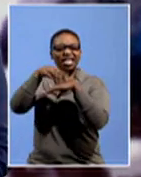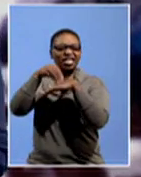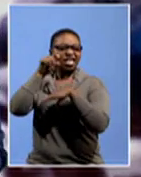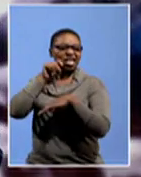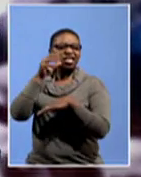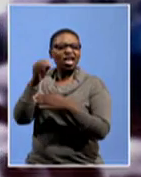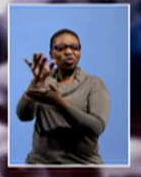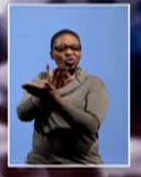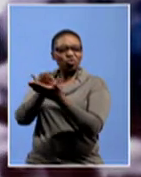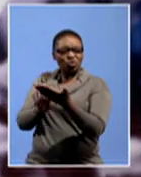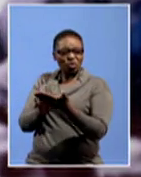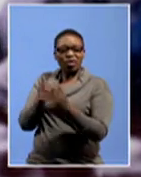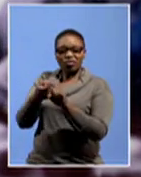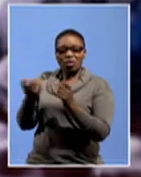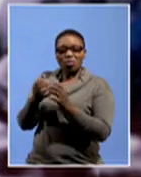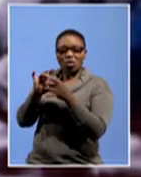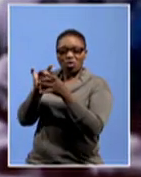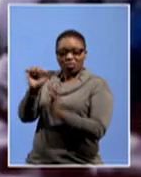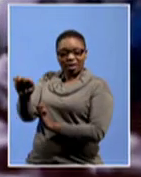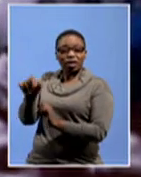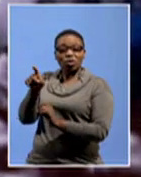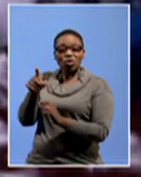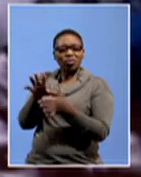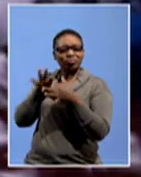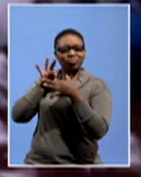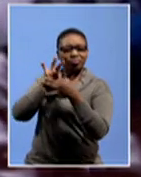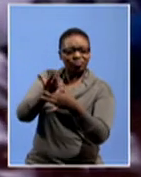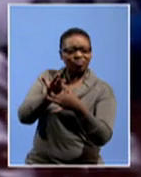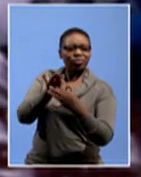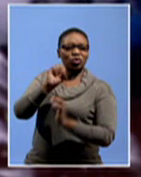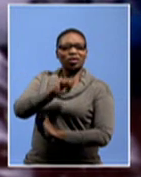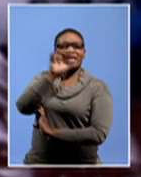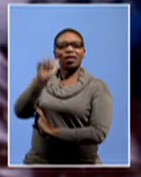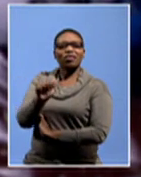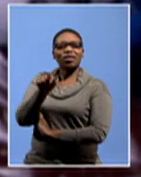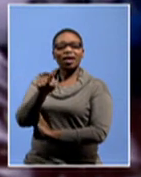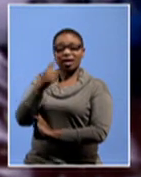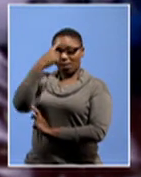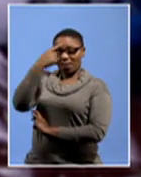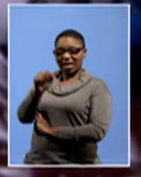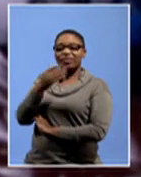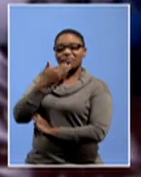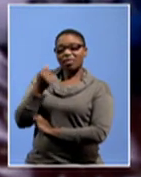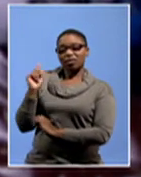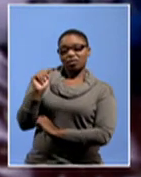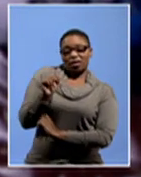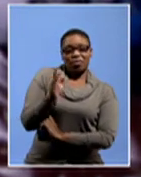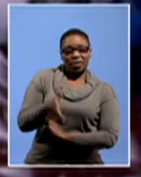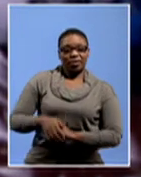to tell from where he is. He remains committed to South Africa and he believes the best is yet to